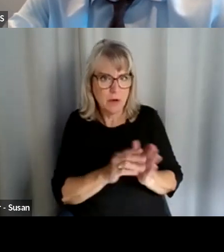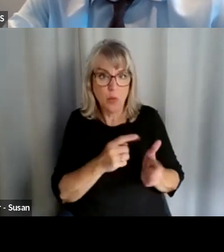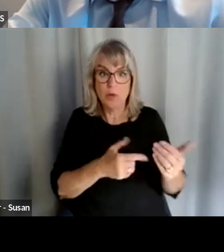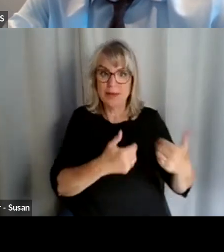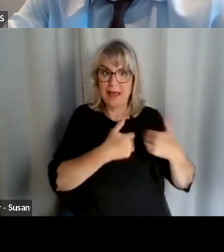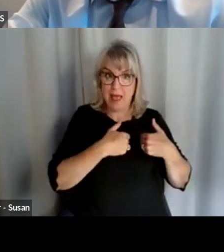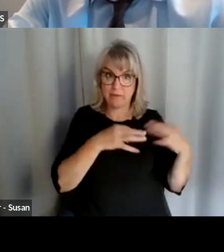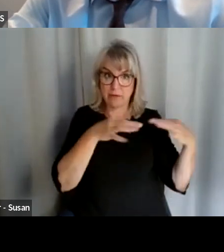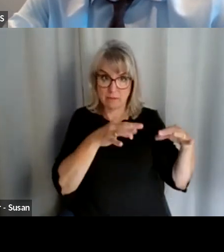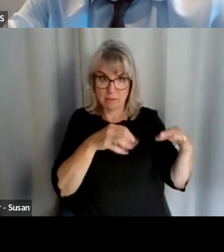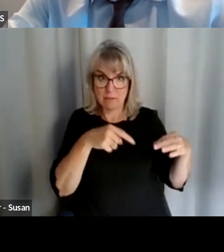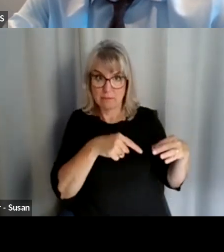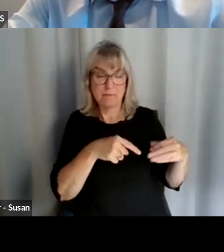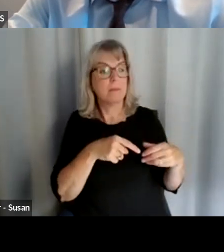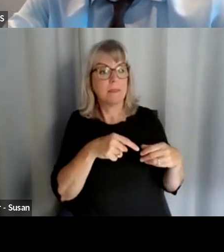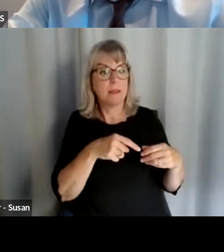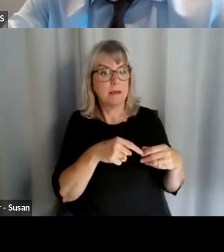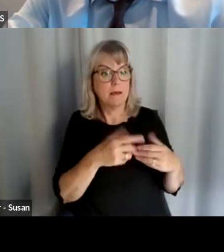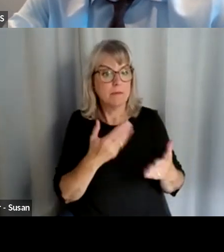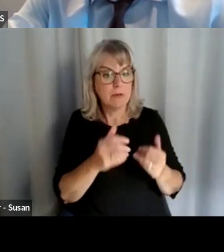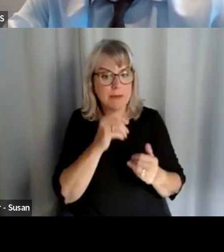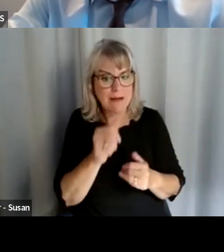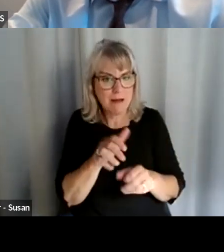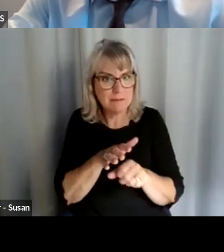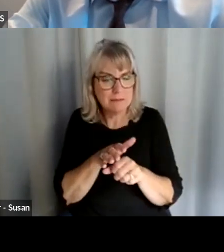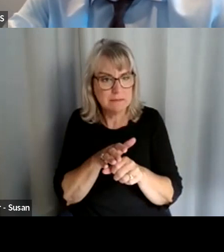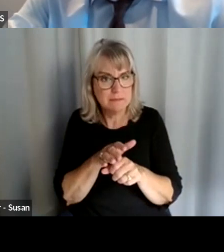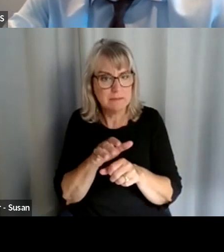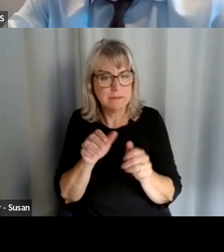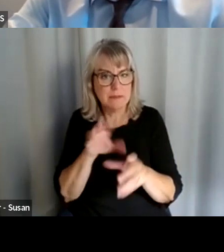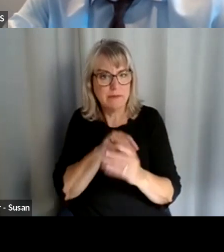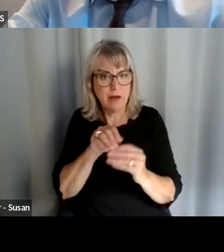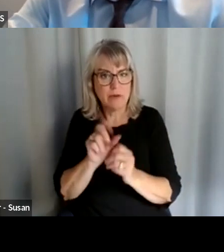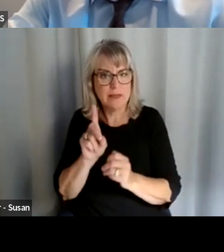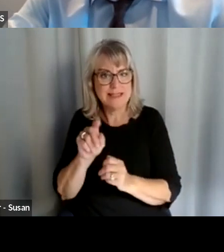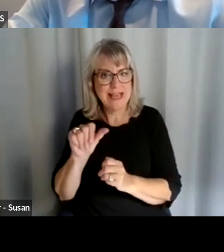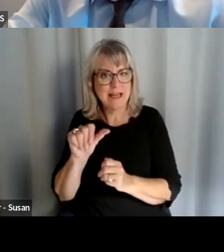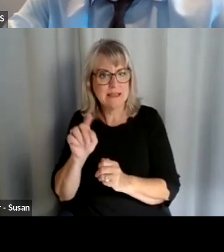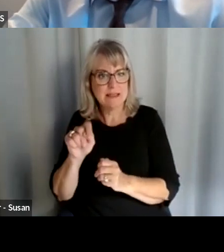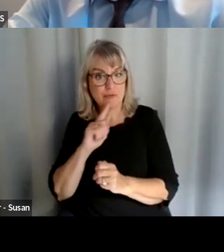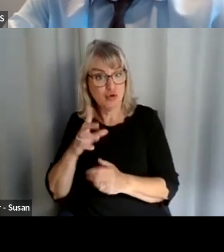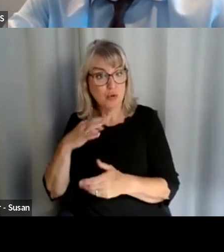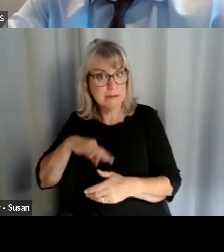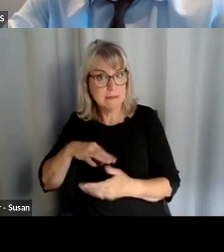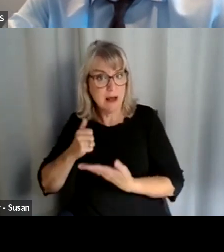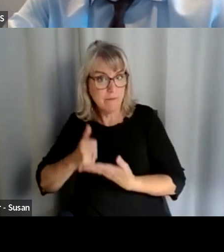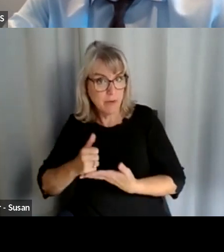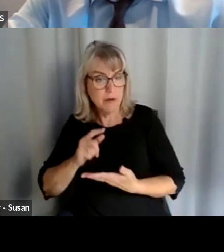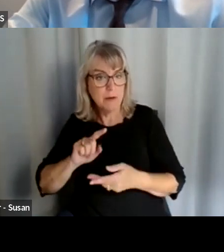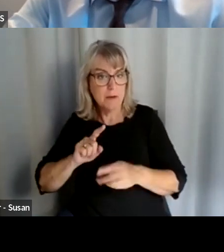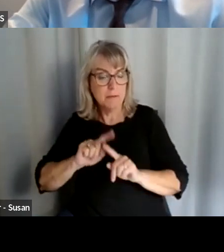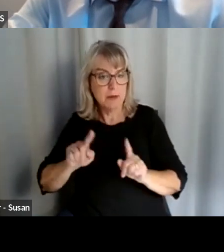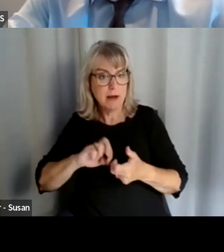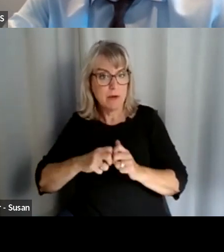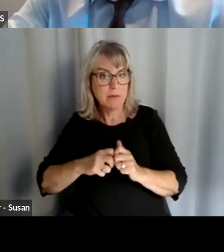policy. We're probably not going to run into rating systems at this point, because rating systems, while they're very helpful, much of our policy guidance right now is to use